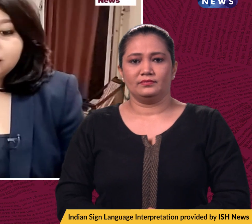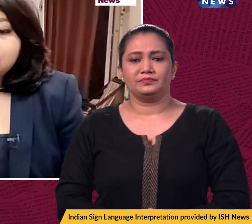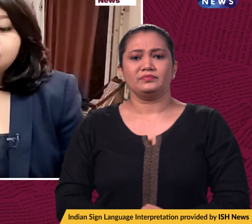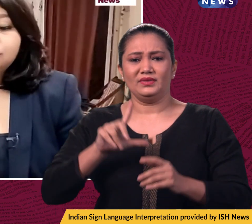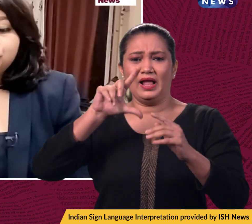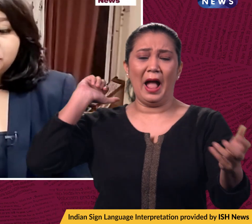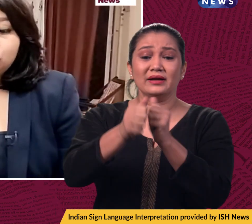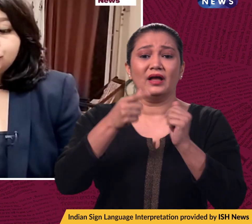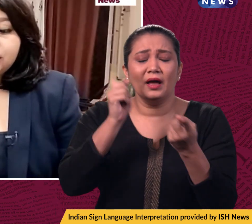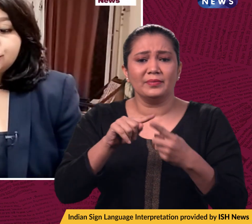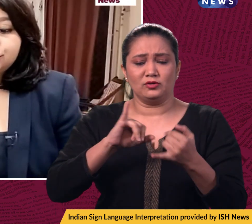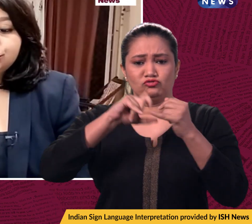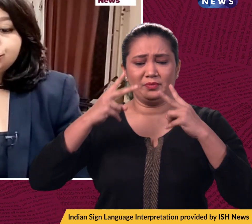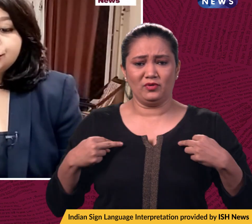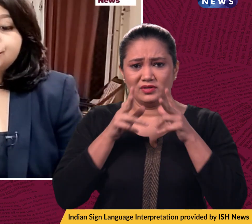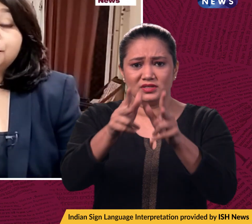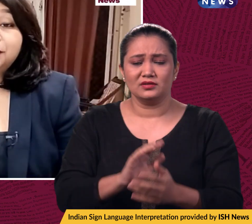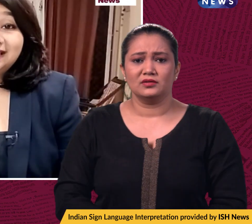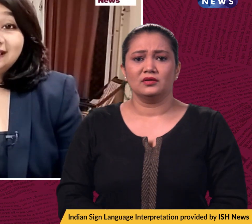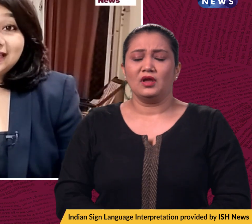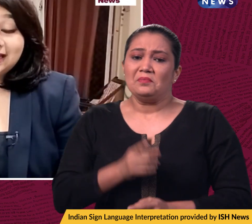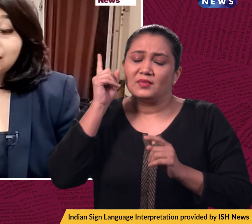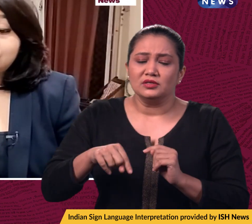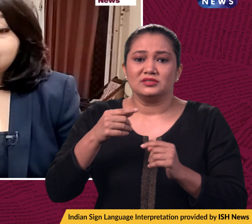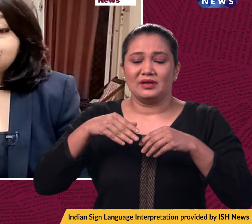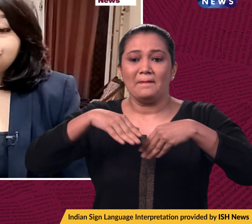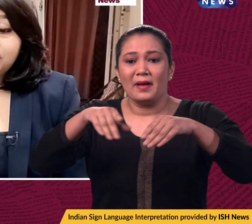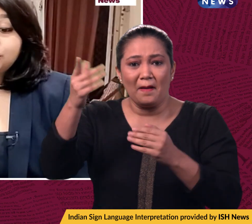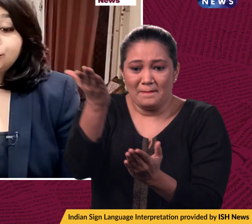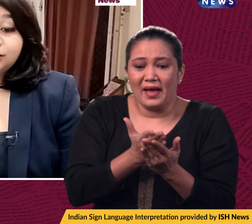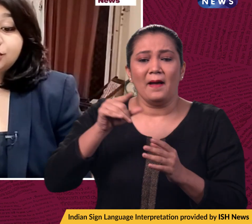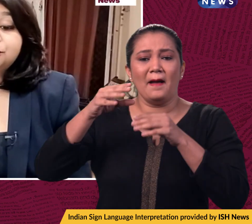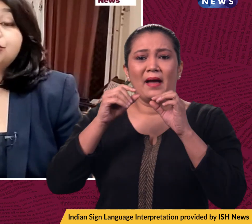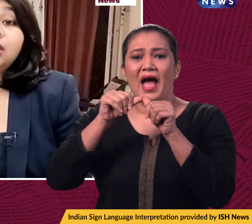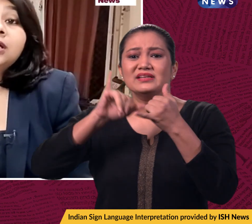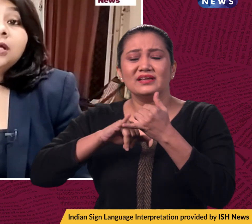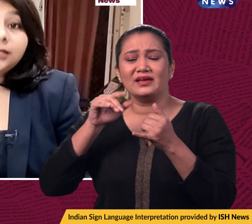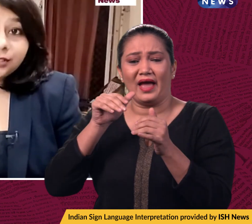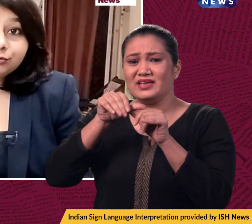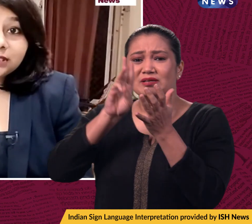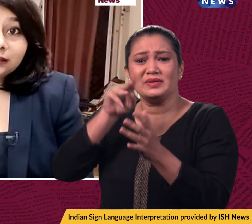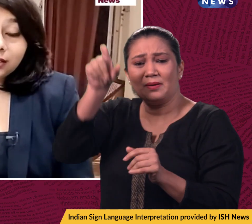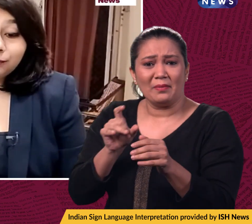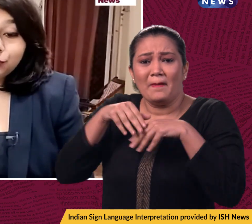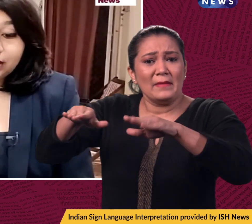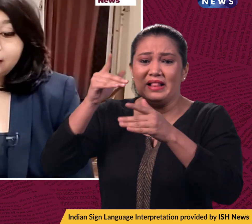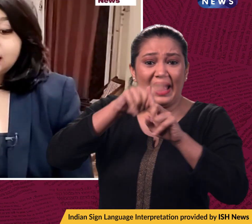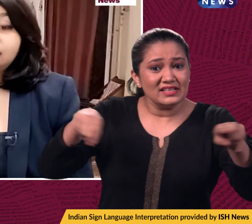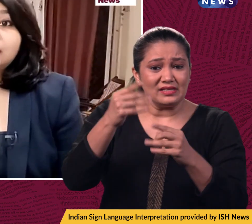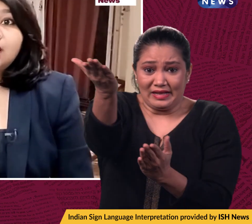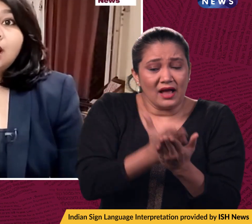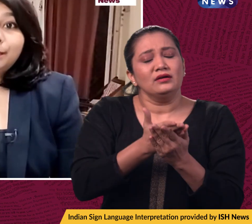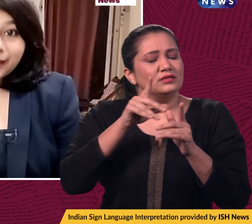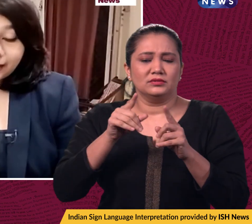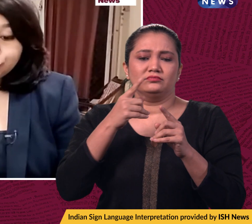Lakhimpur Kheri case. The Supreme Court today issued a notice on a plea seeking cancellation of bail to Ashish Mishra, an accused in the Lakhimpur Kheri